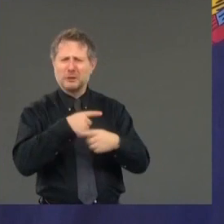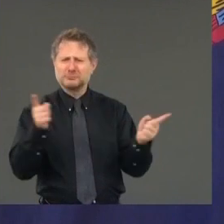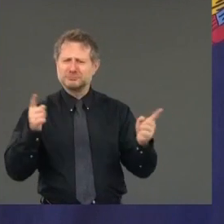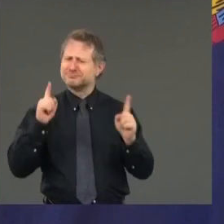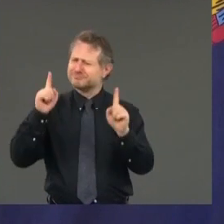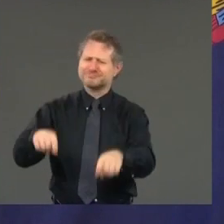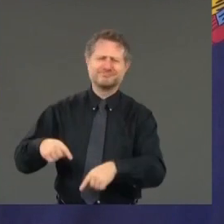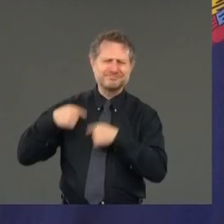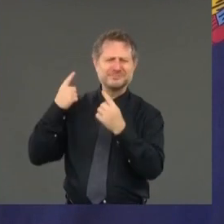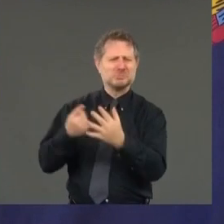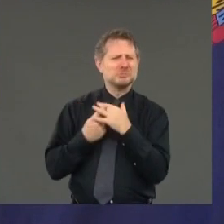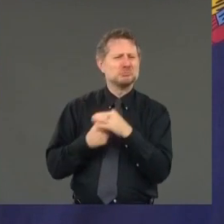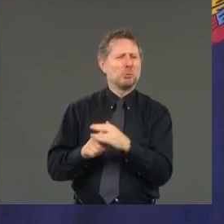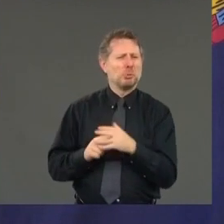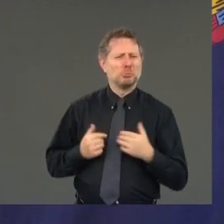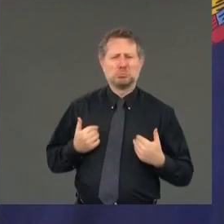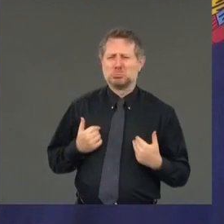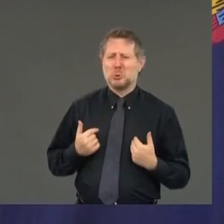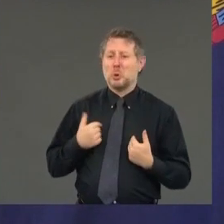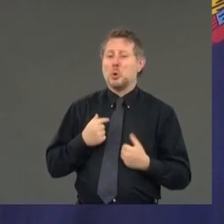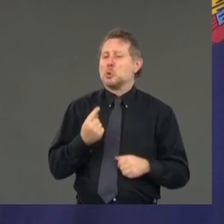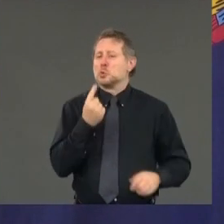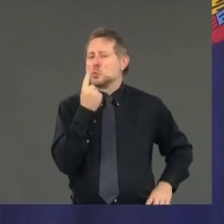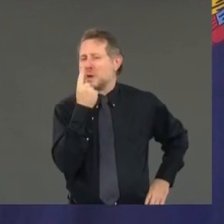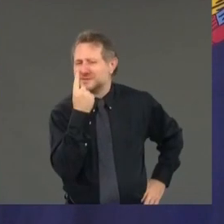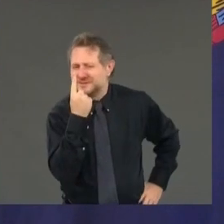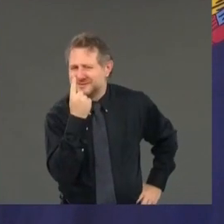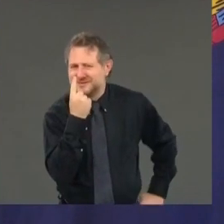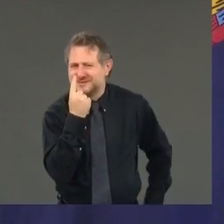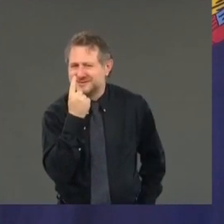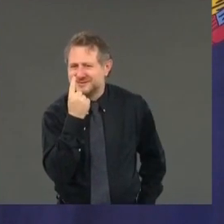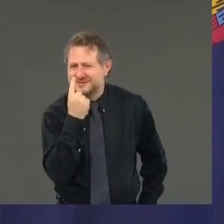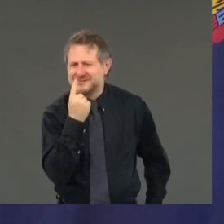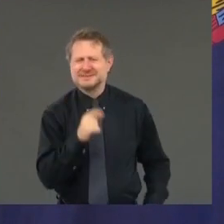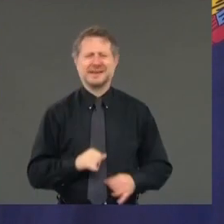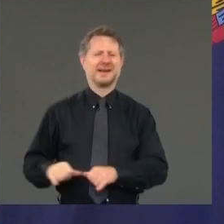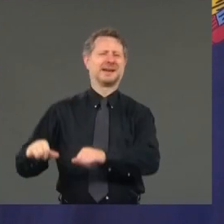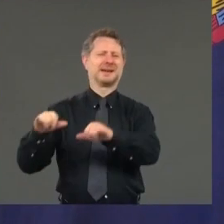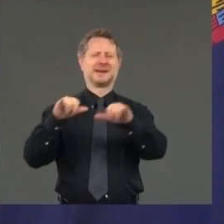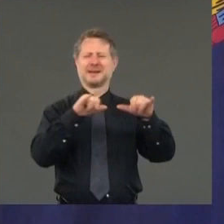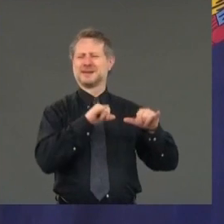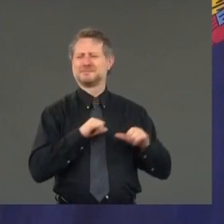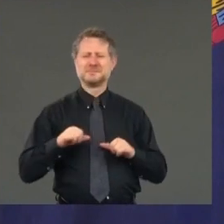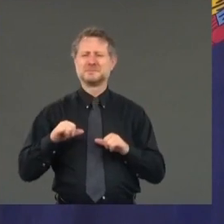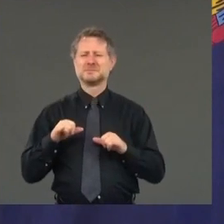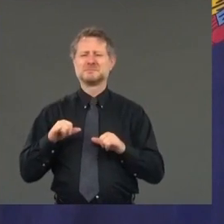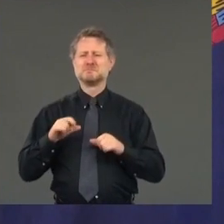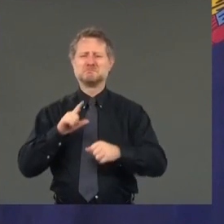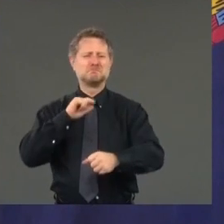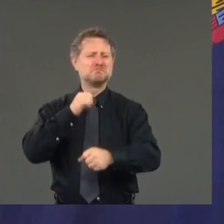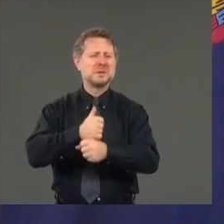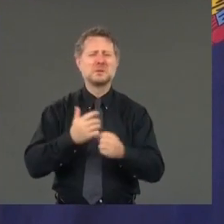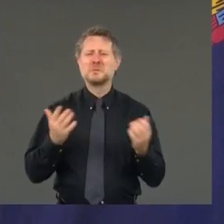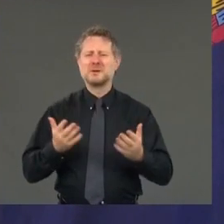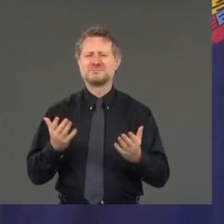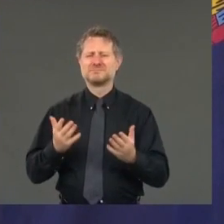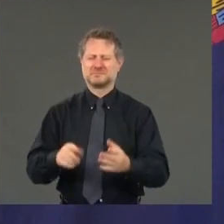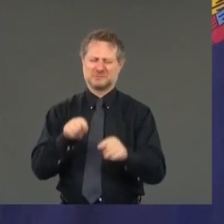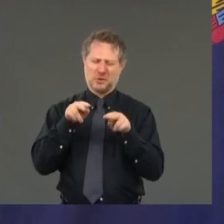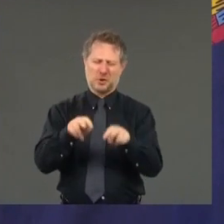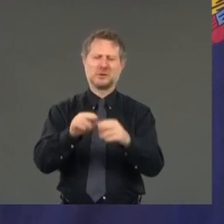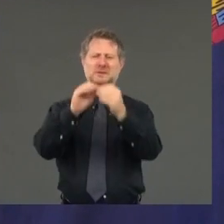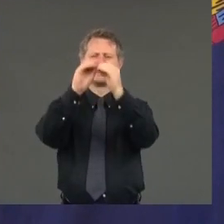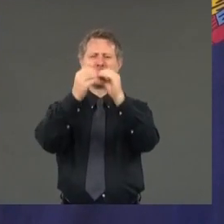this, it's going to be one standard that is data-driven. There's no politics